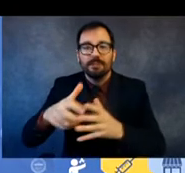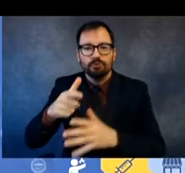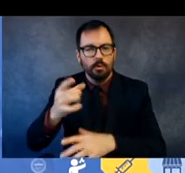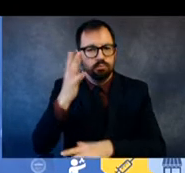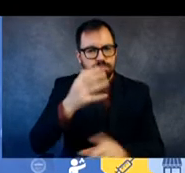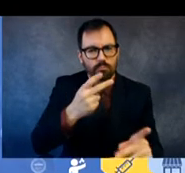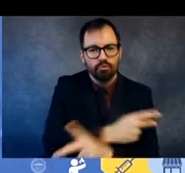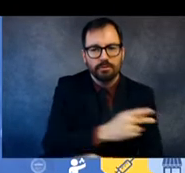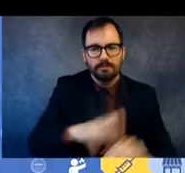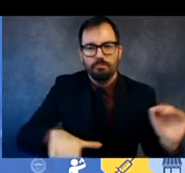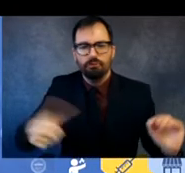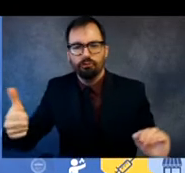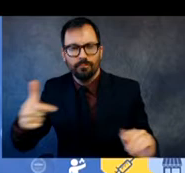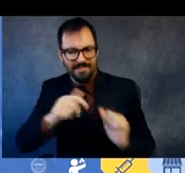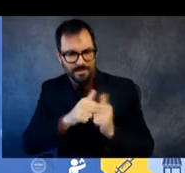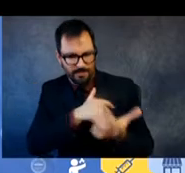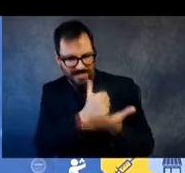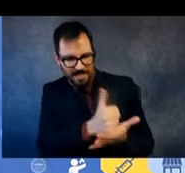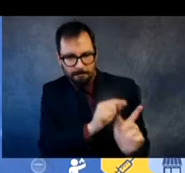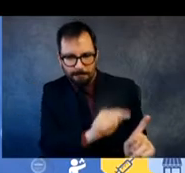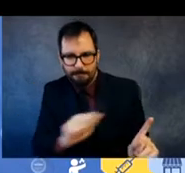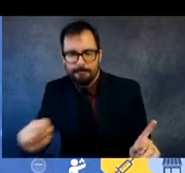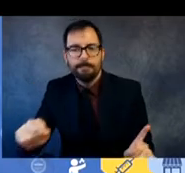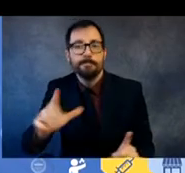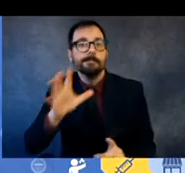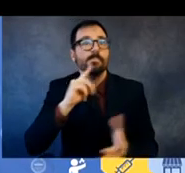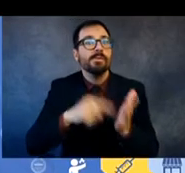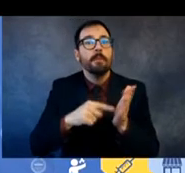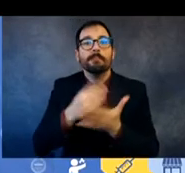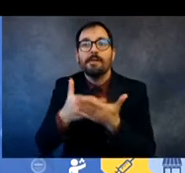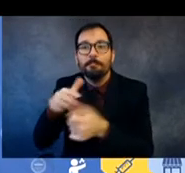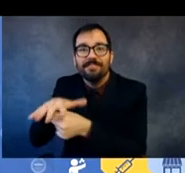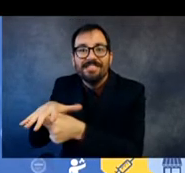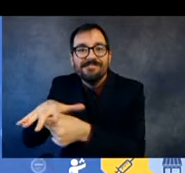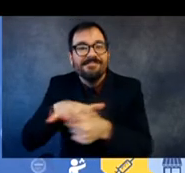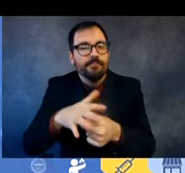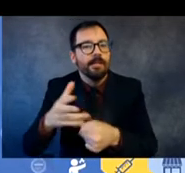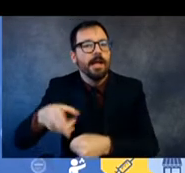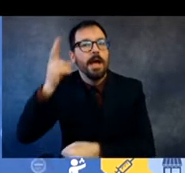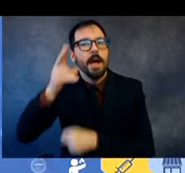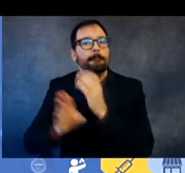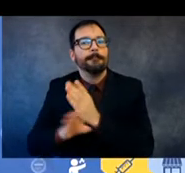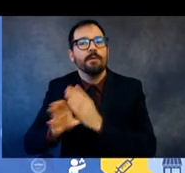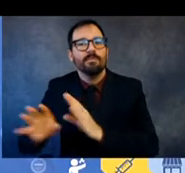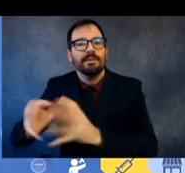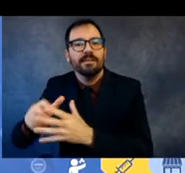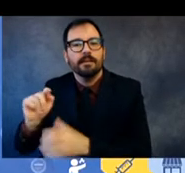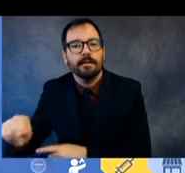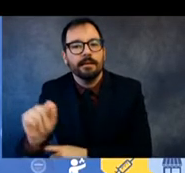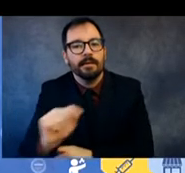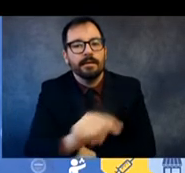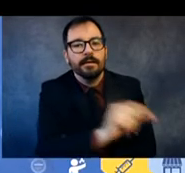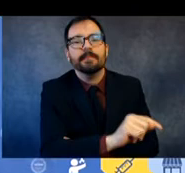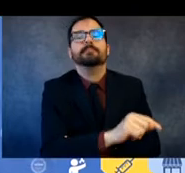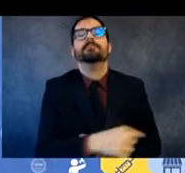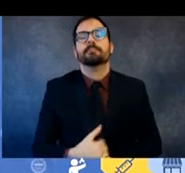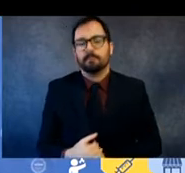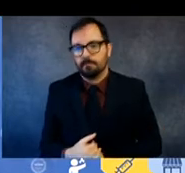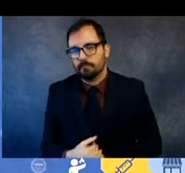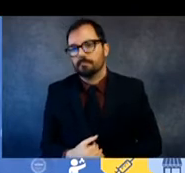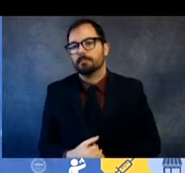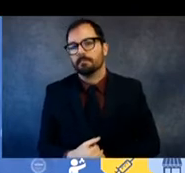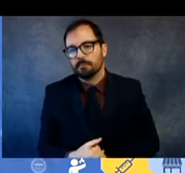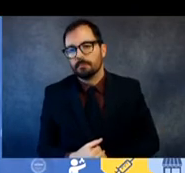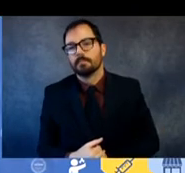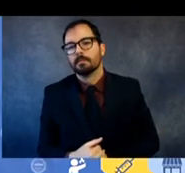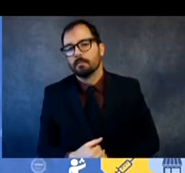or poorer neighborhoods that did not have the existing infrastructure from a healthcare standpoint, looking at those areas.